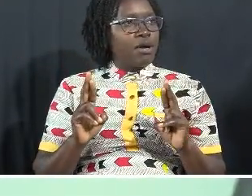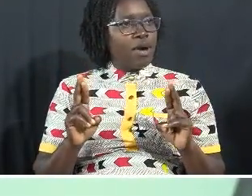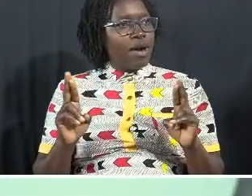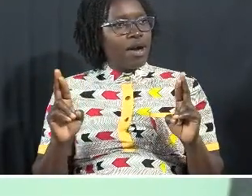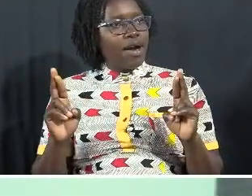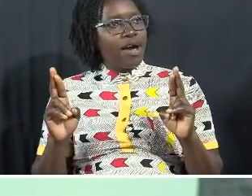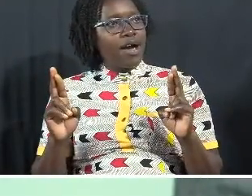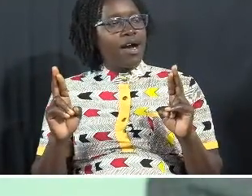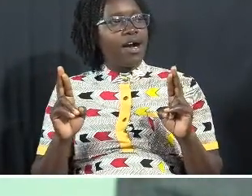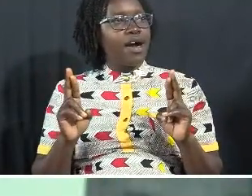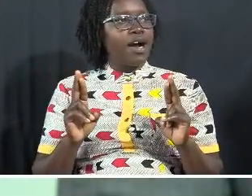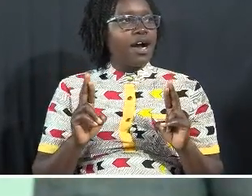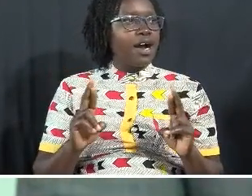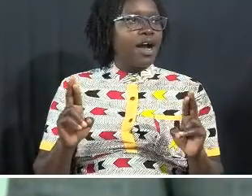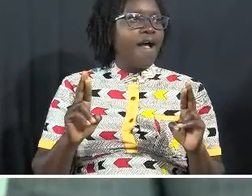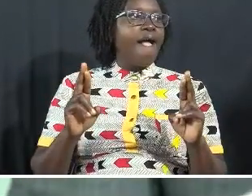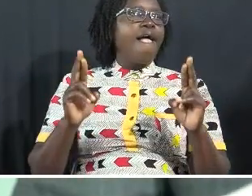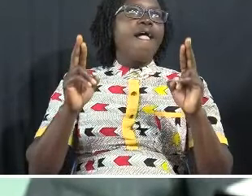anasimama,